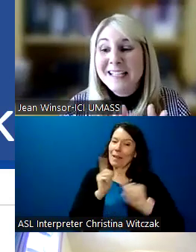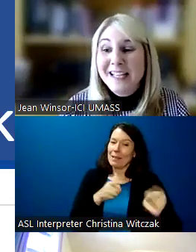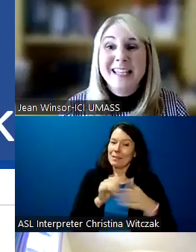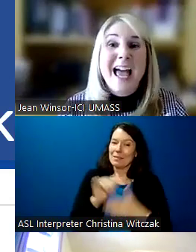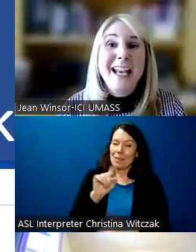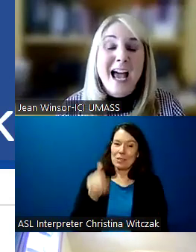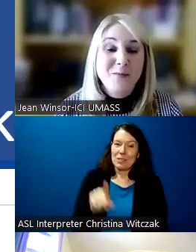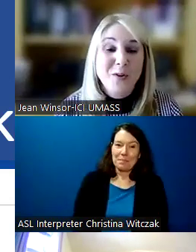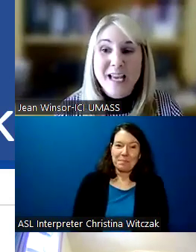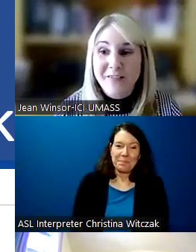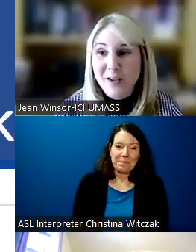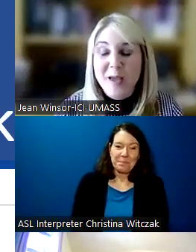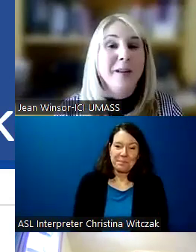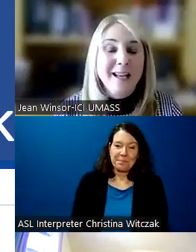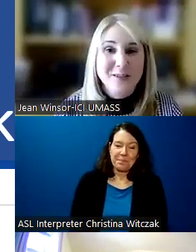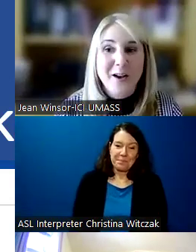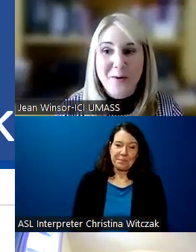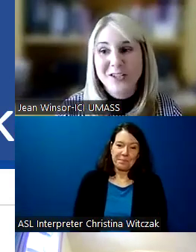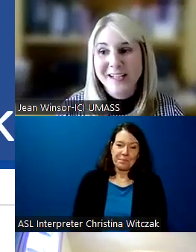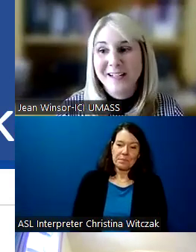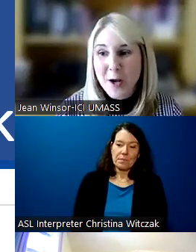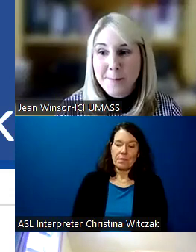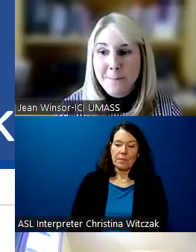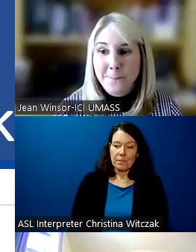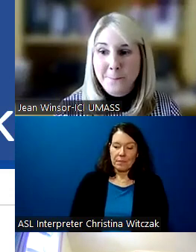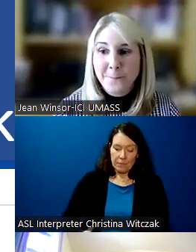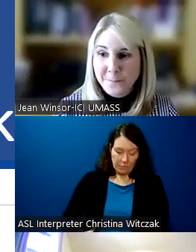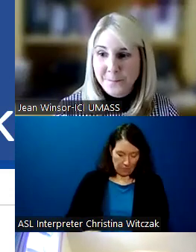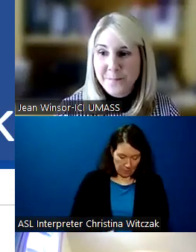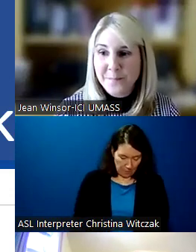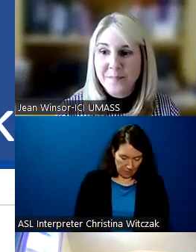on till then, I will definitely be able to answer that question.